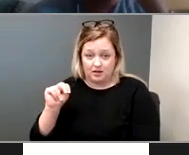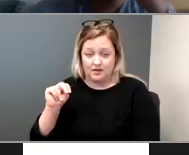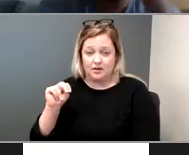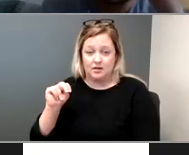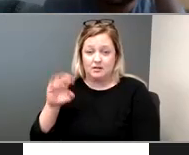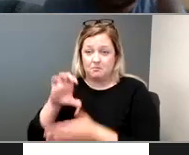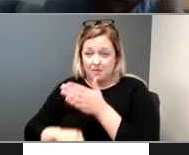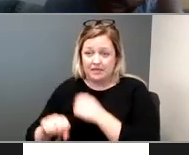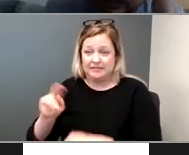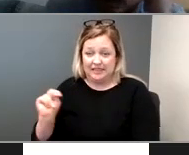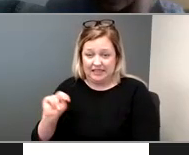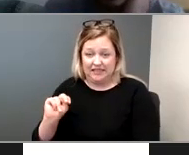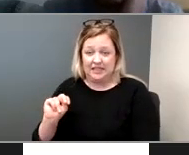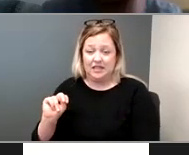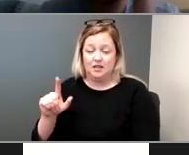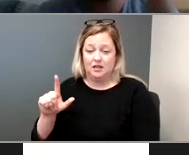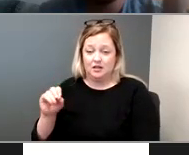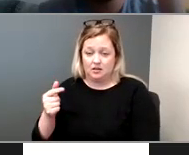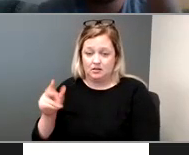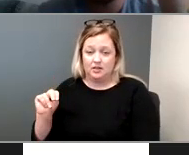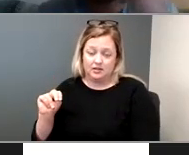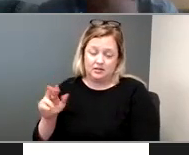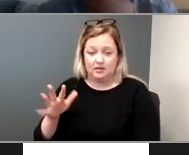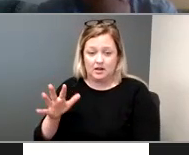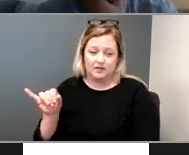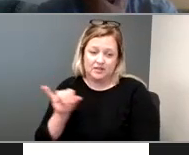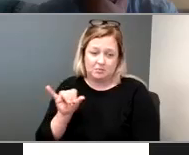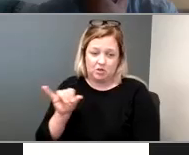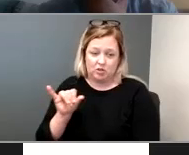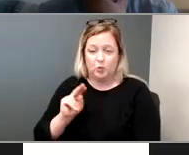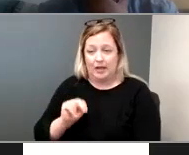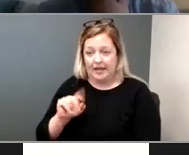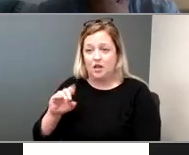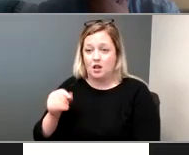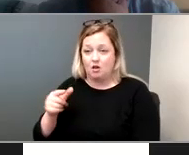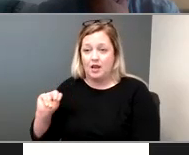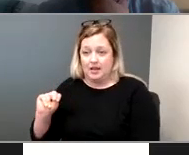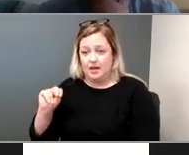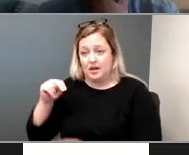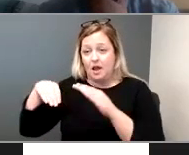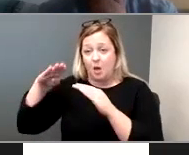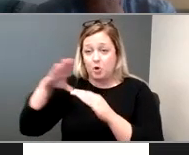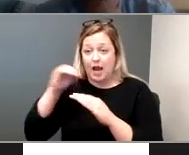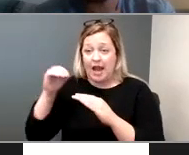of similar to n log n, right? Upper bounded and lower bounded by that equation. Okay.